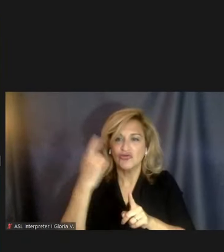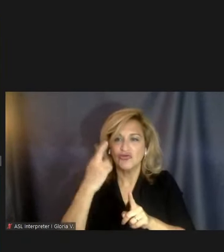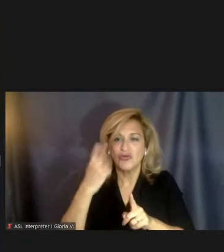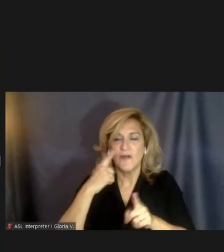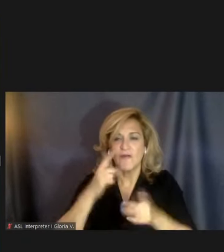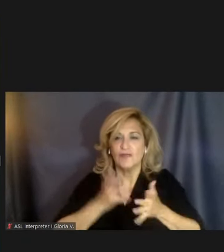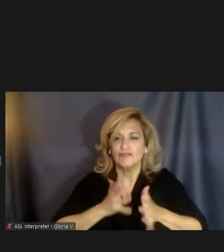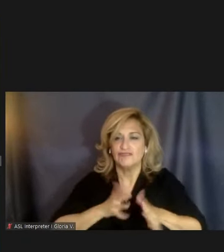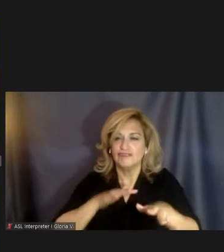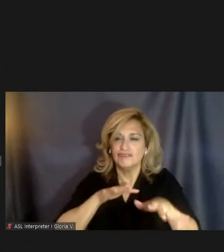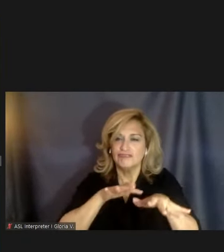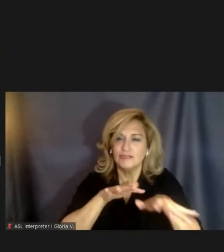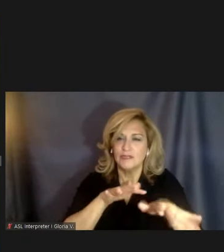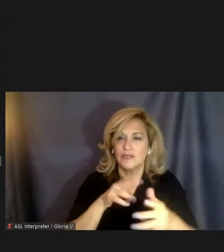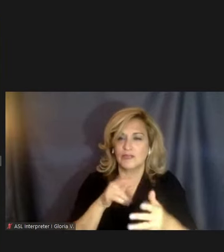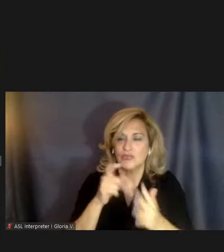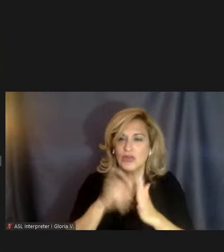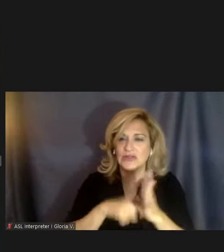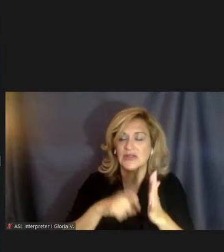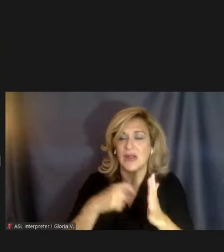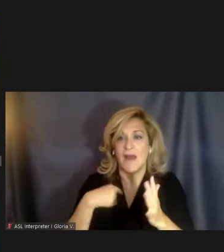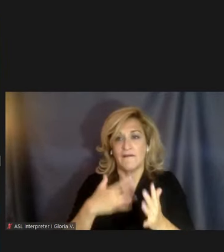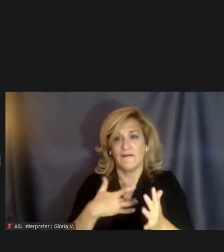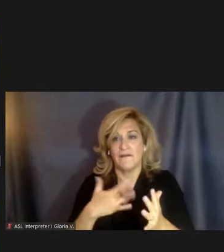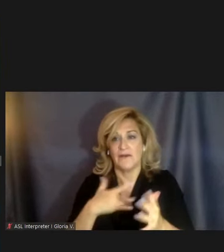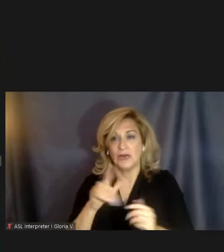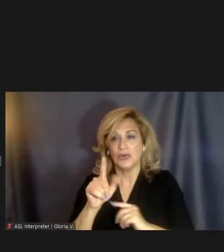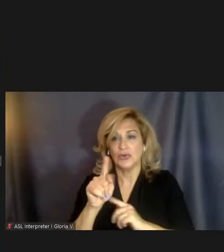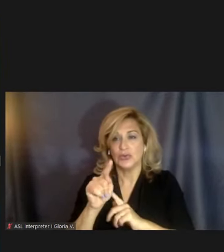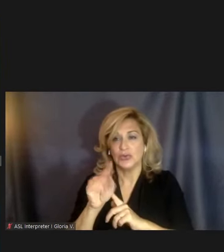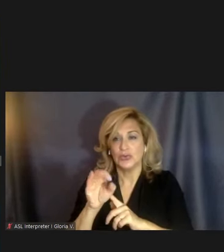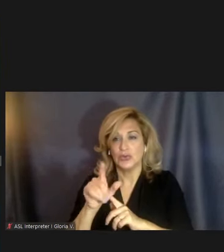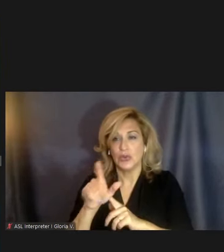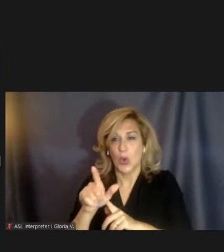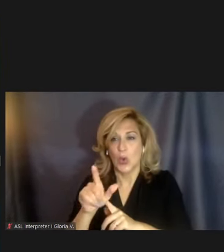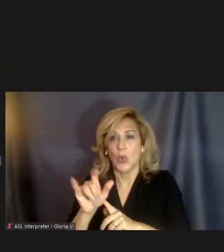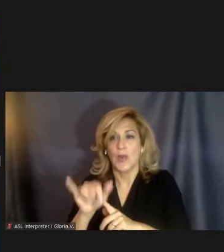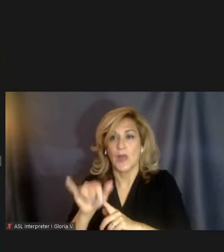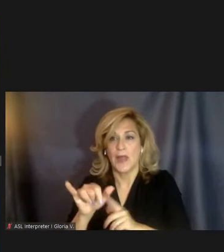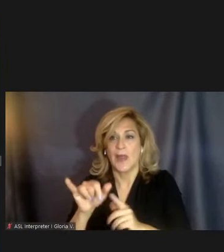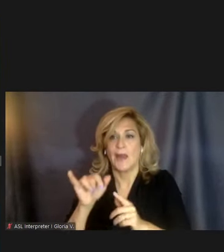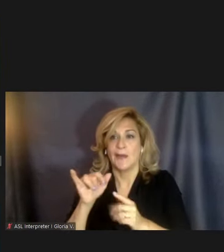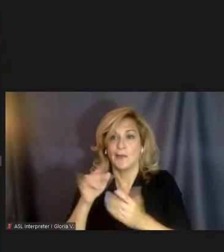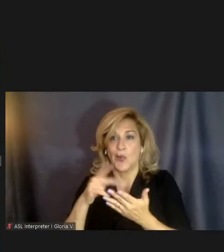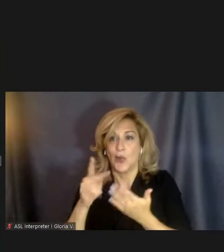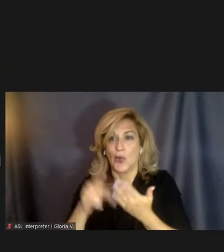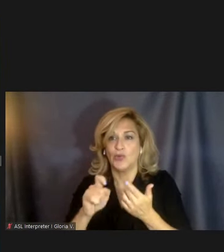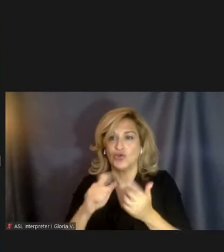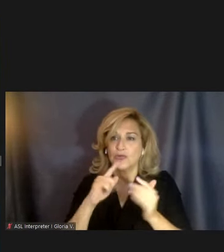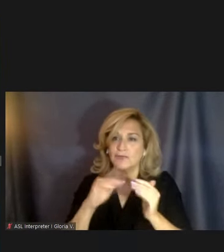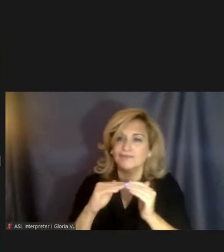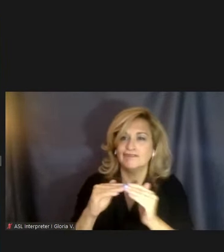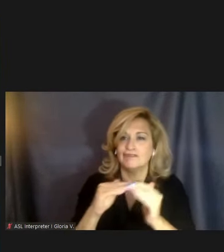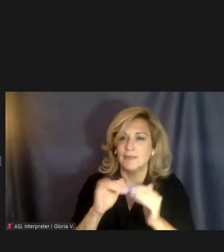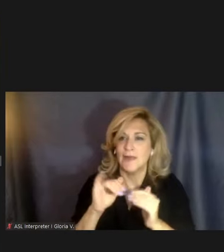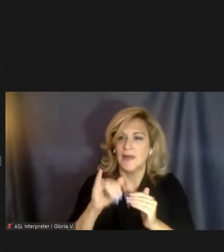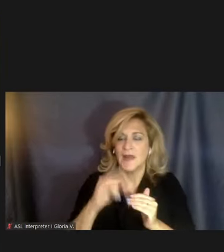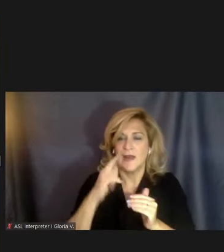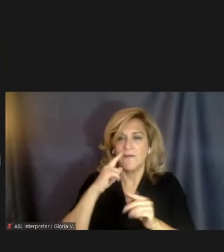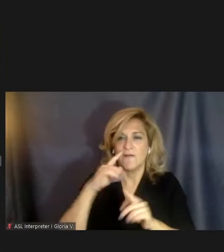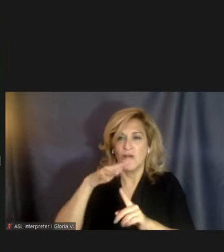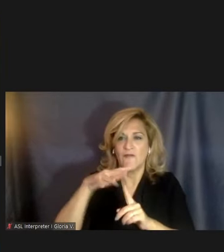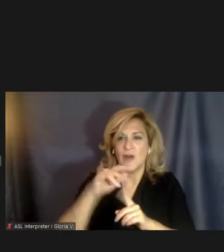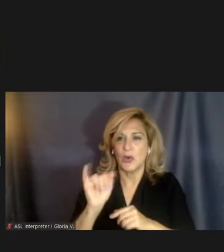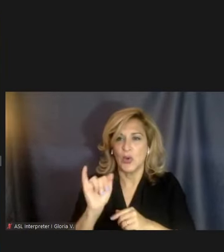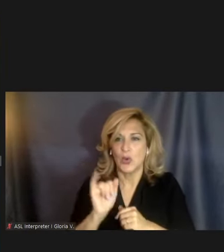that this tolling program should be more sincere when it comes to environment and social equity. This plan is inspired by other congestion pricing systems